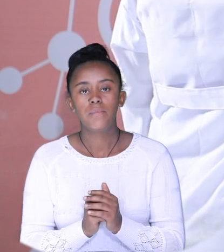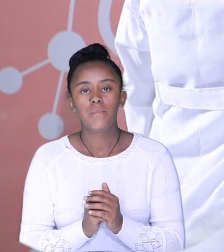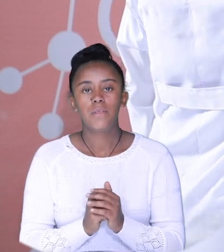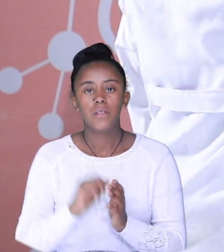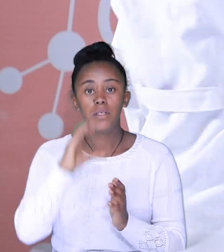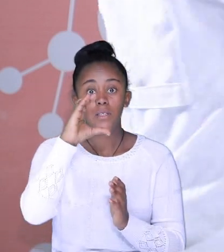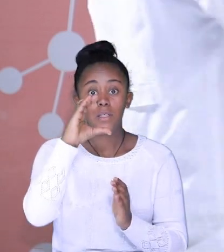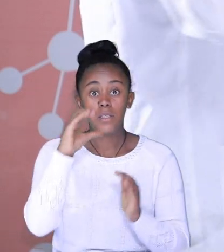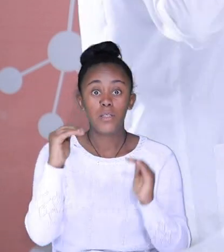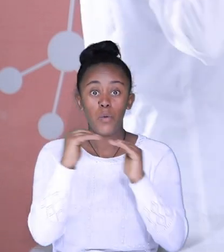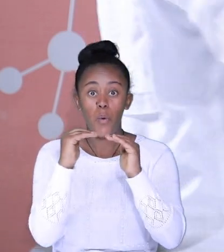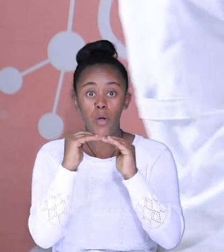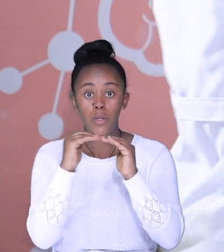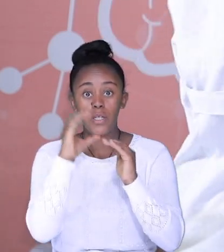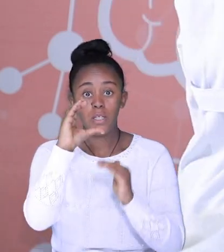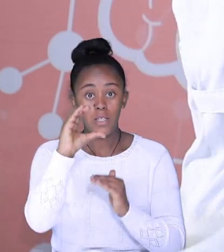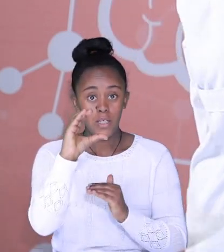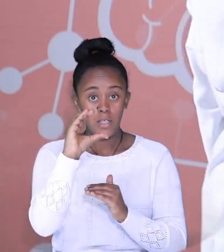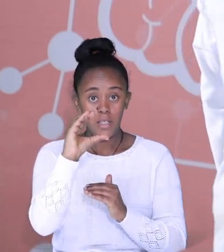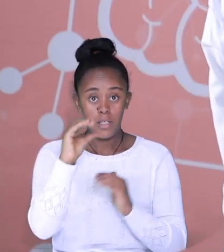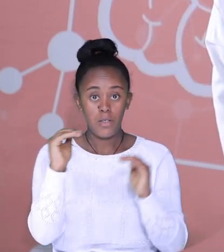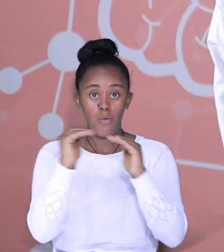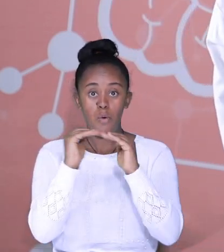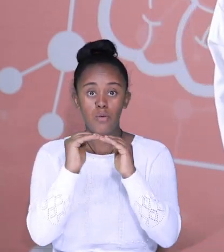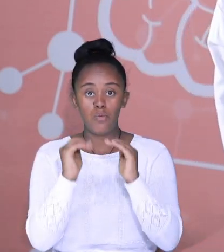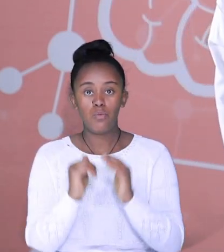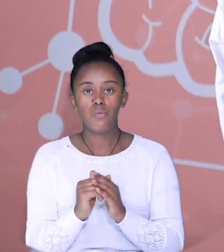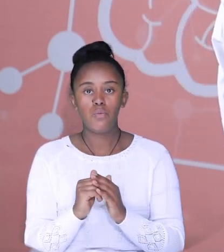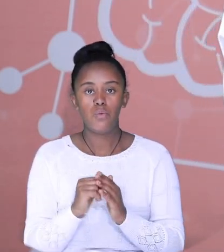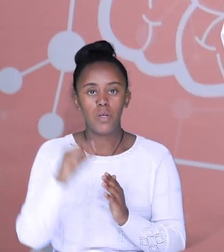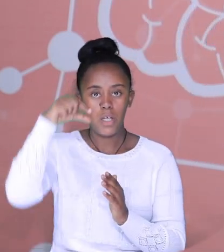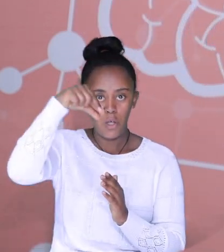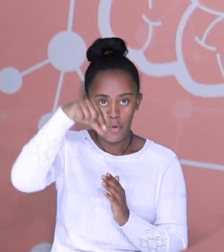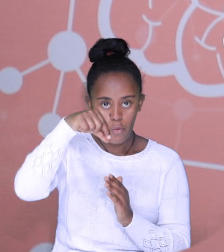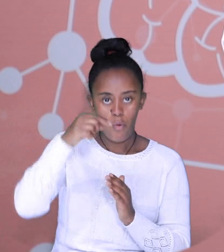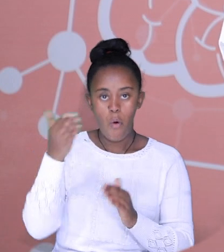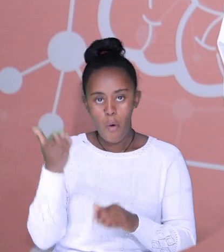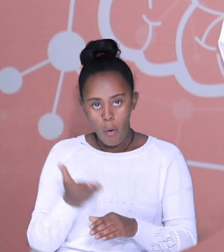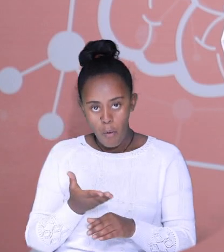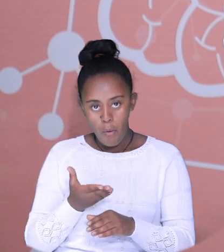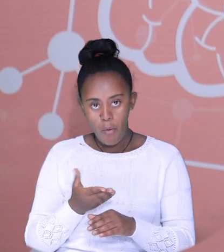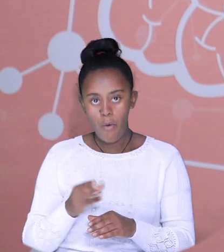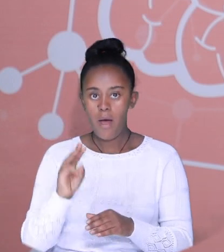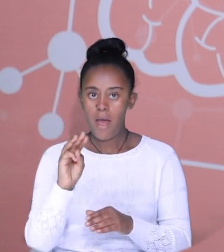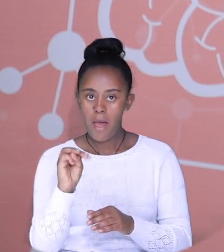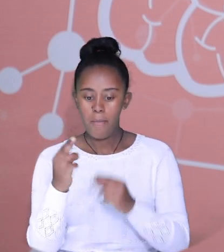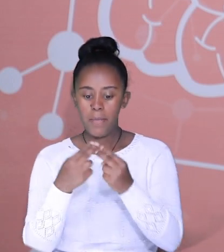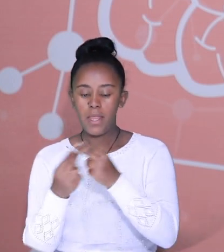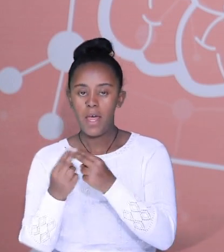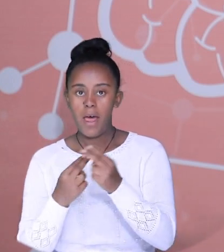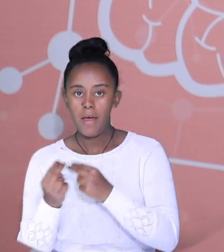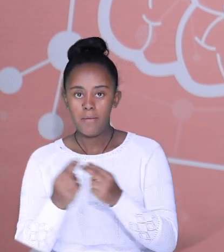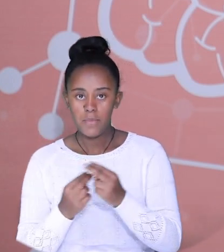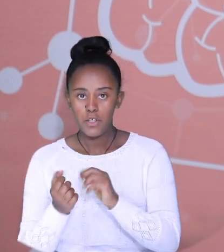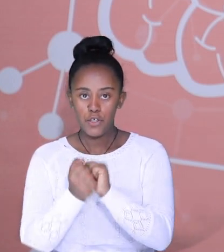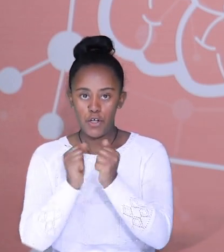C is equals to Q over M times change